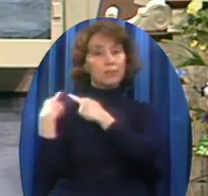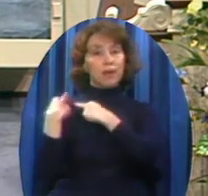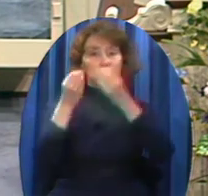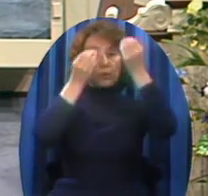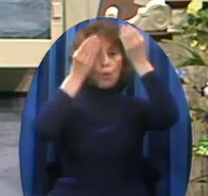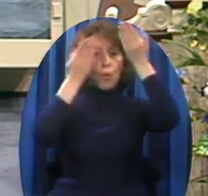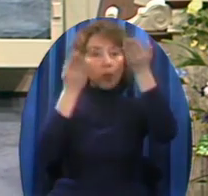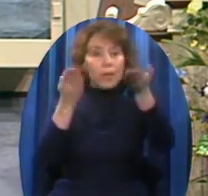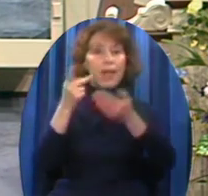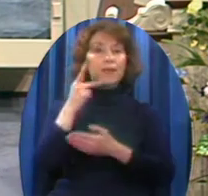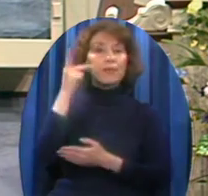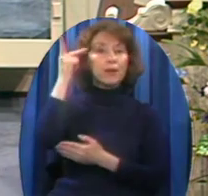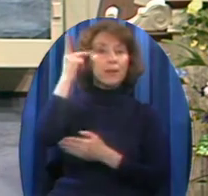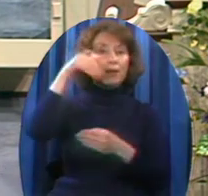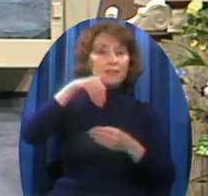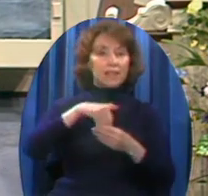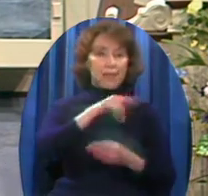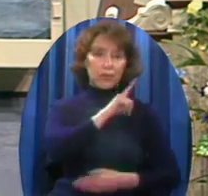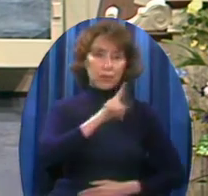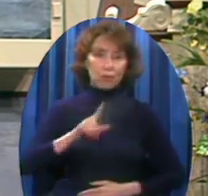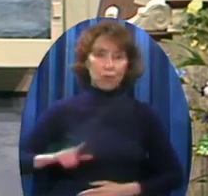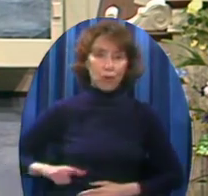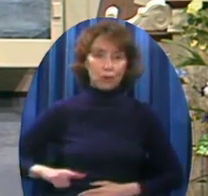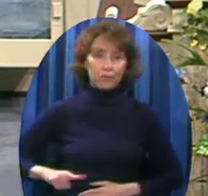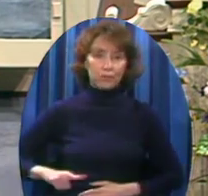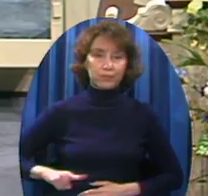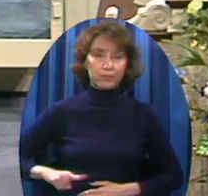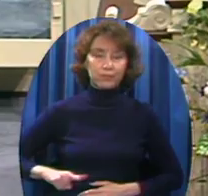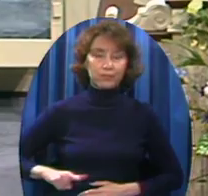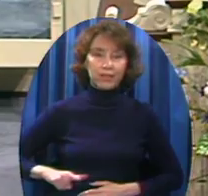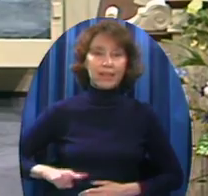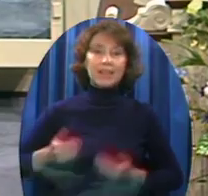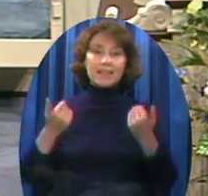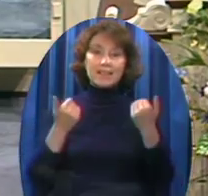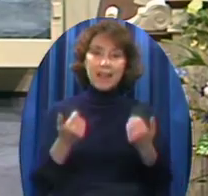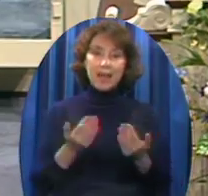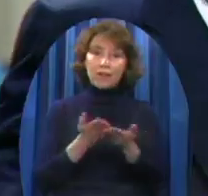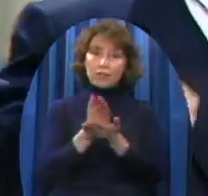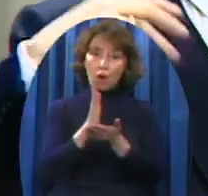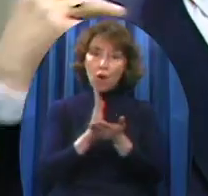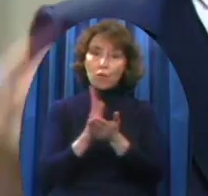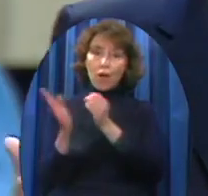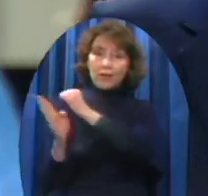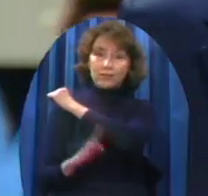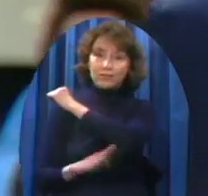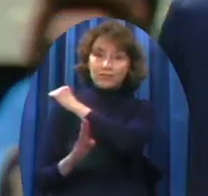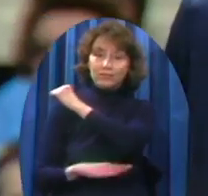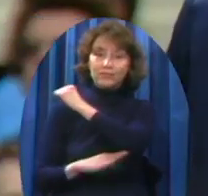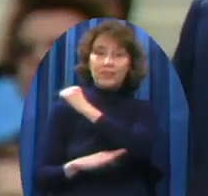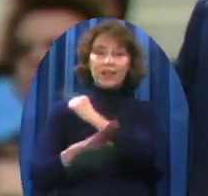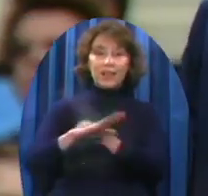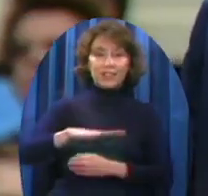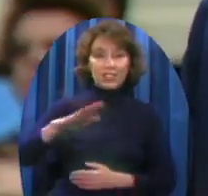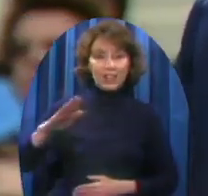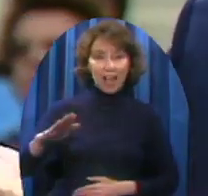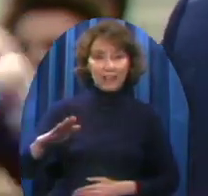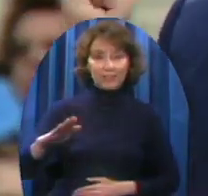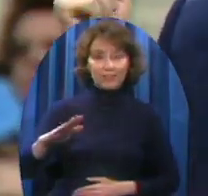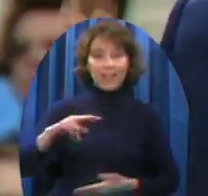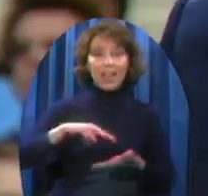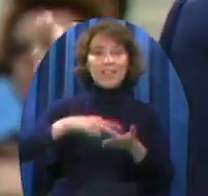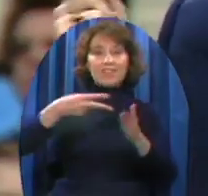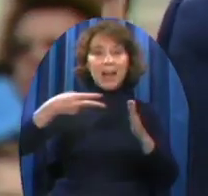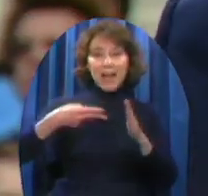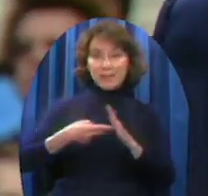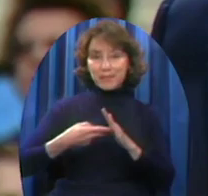obey their parents in the Lord. And there's nothing wrong with corporal punishment. In case you don't know what that is, that's applying the pressure to